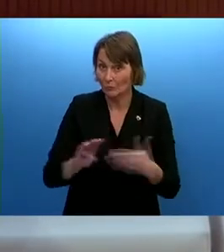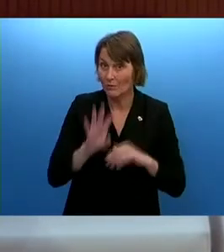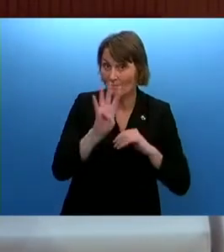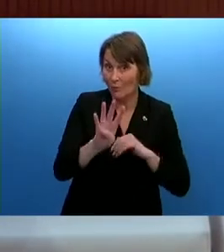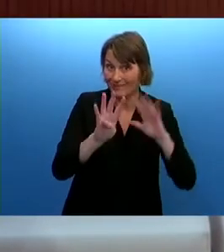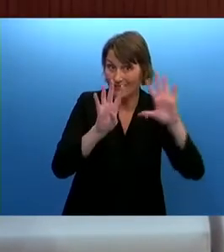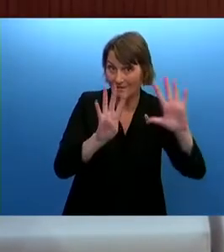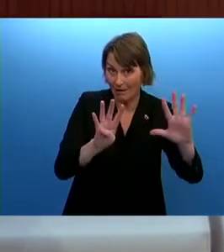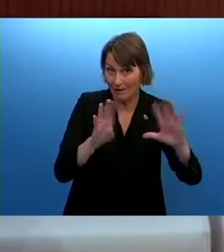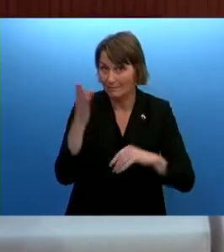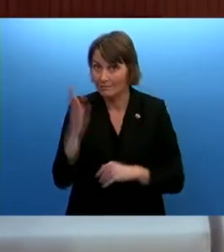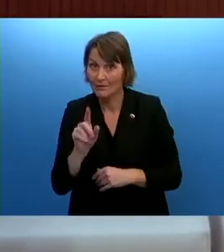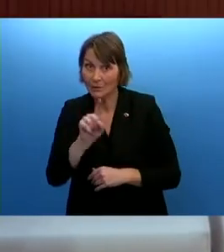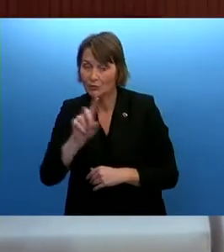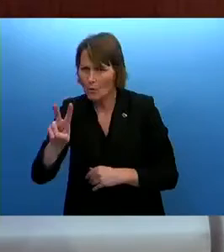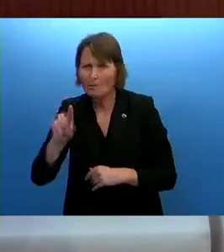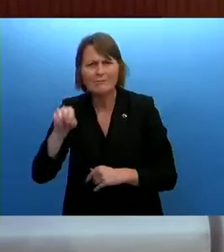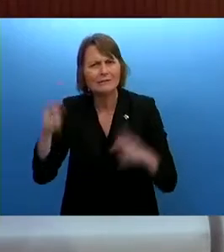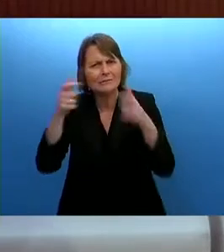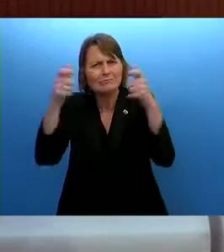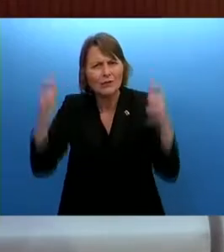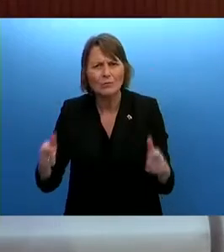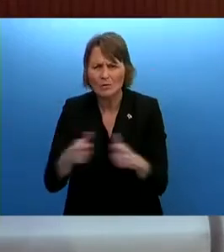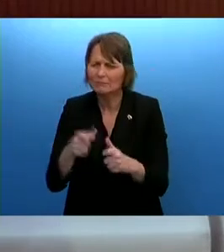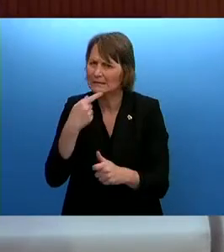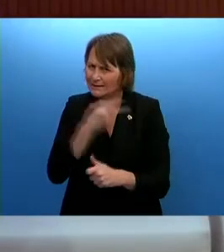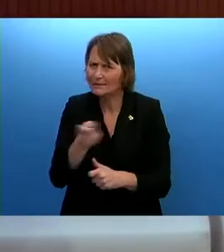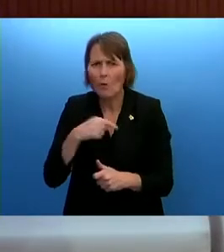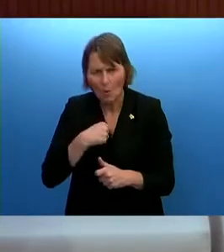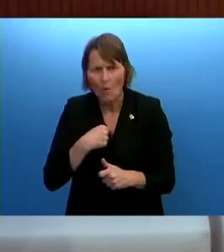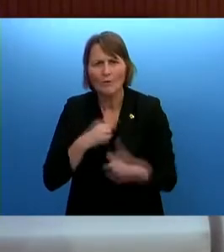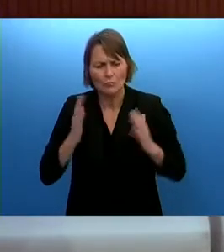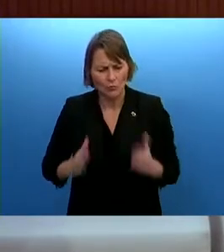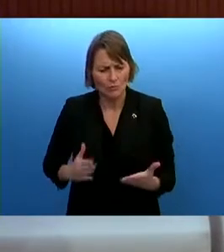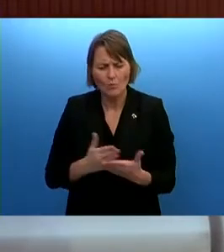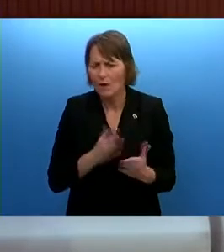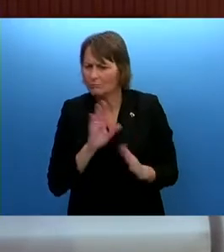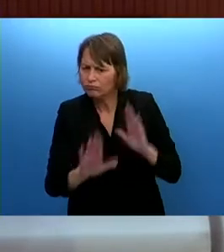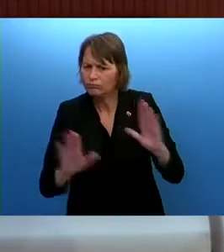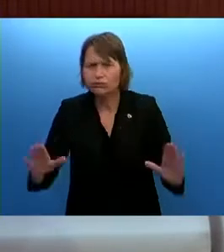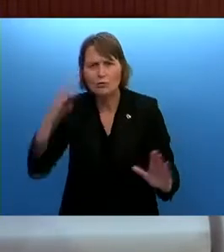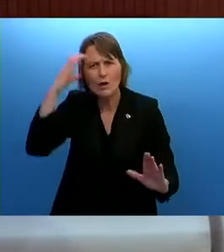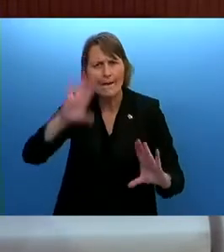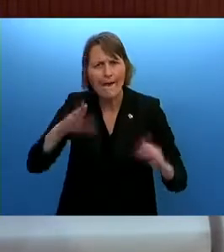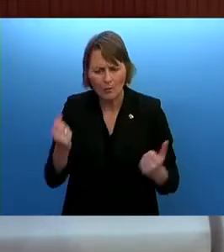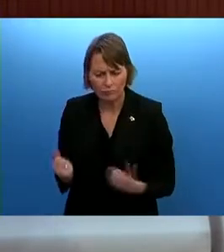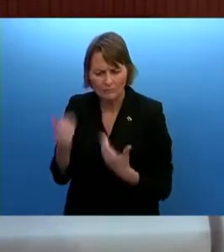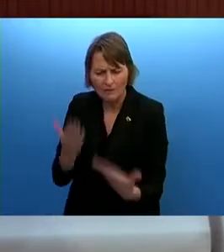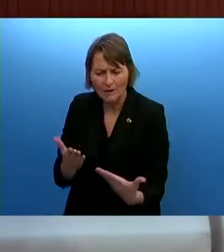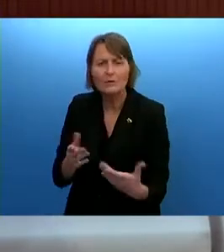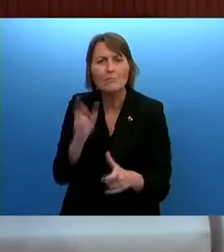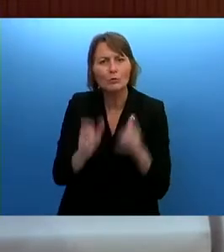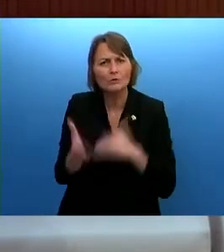a framework that encompasses a range of human rights and states' obligations to promote the full inclusion of persons with